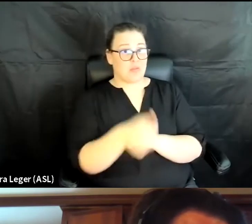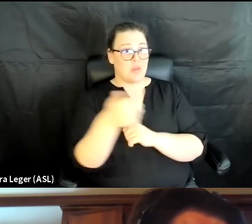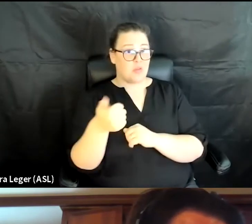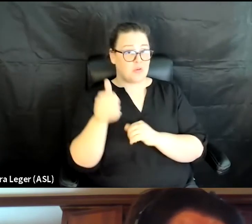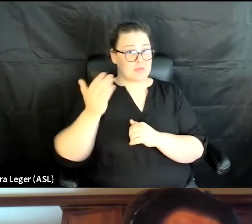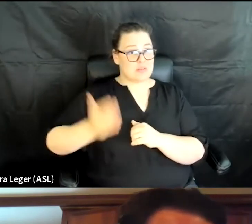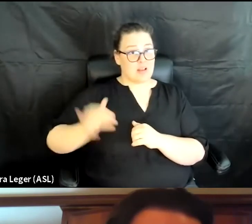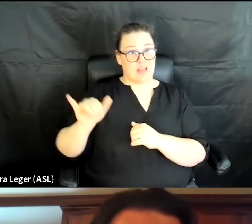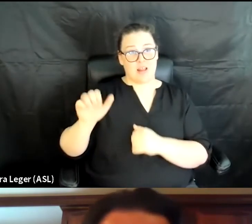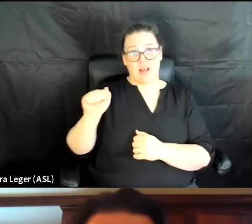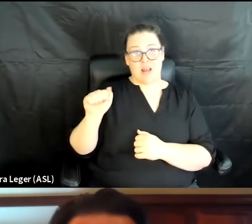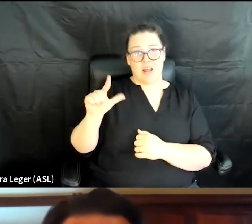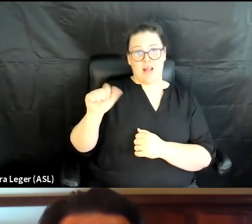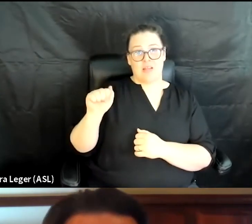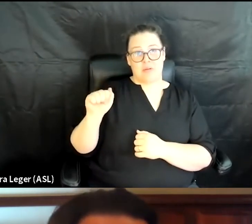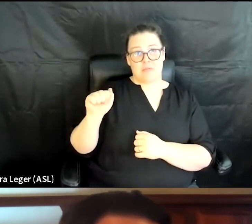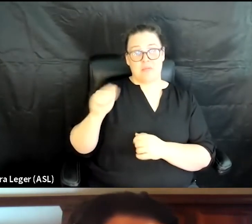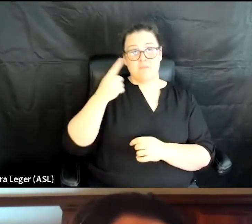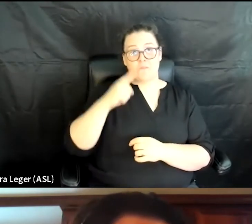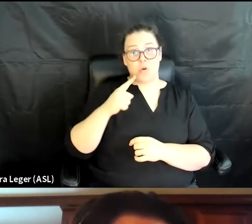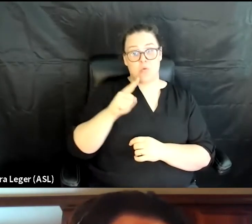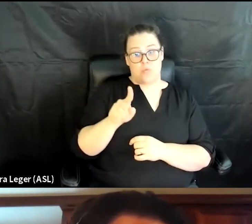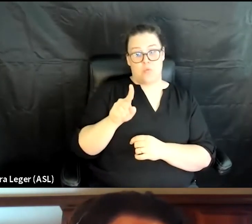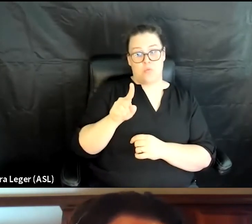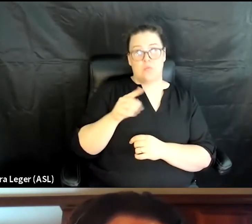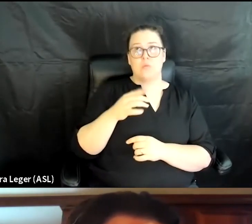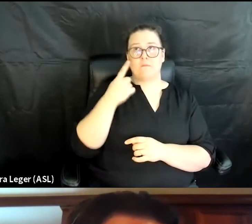spectrum is Alabama. There's for every 1,000